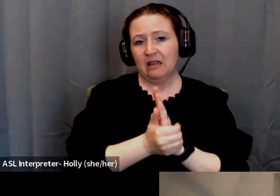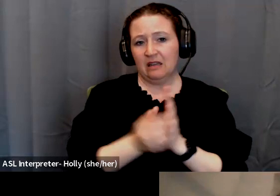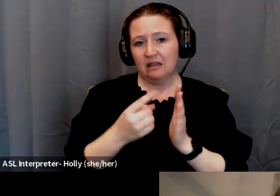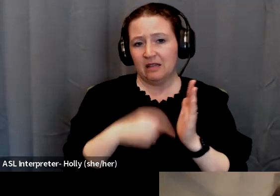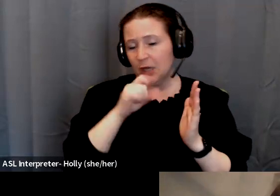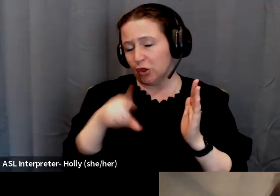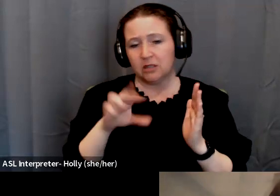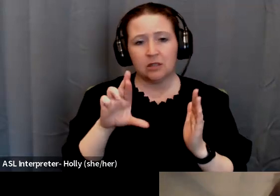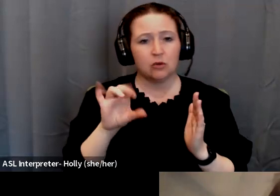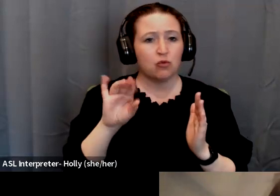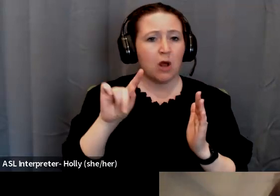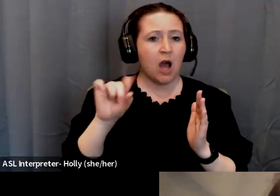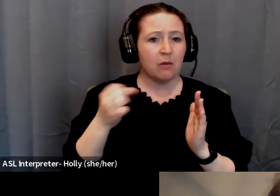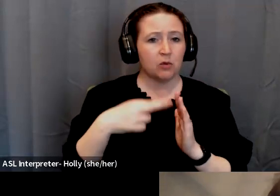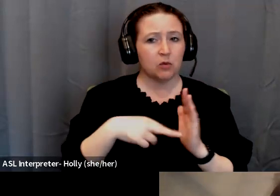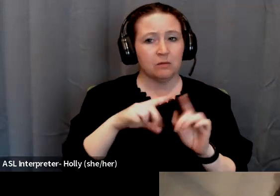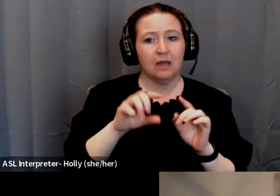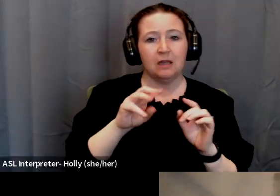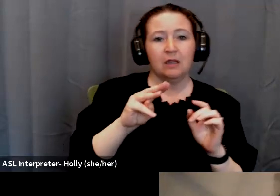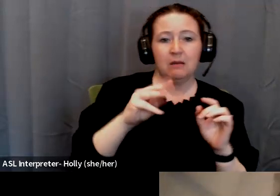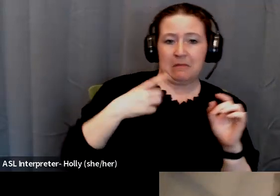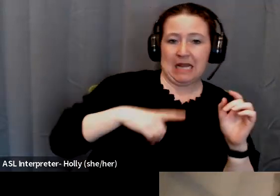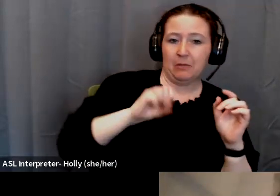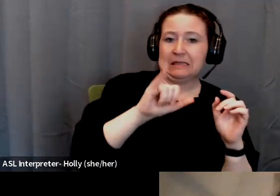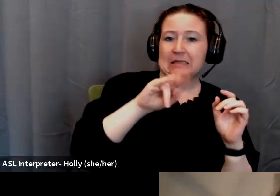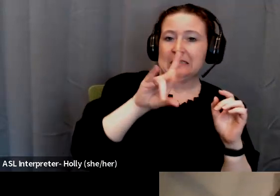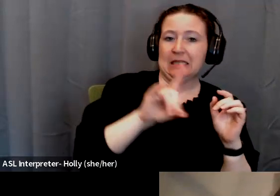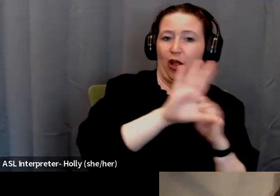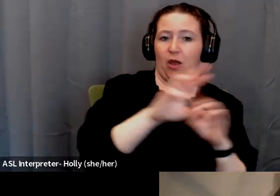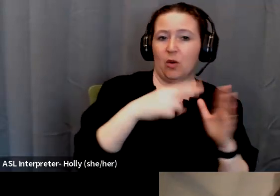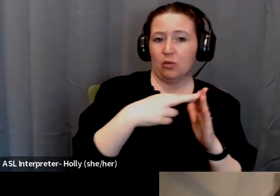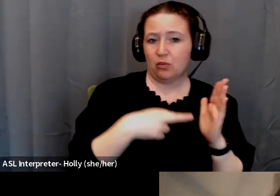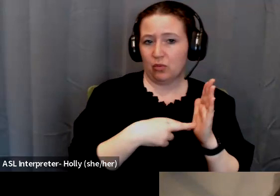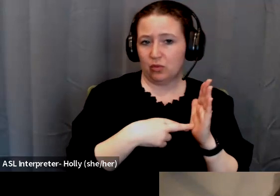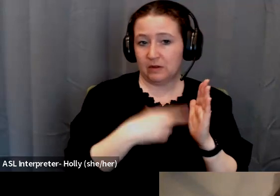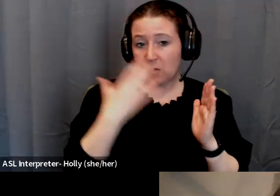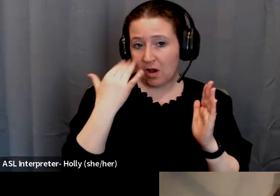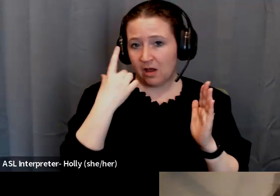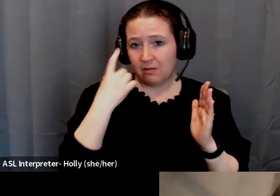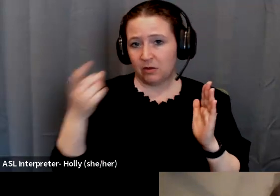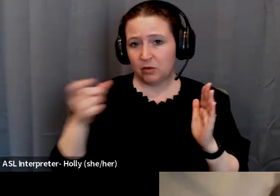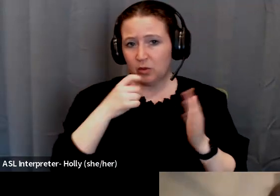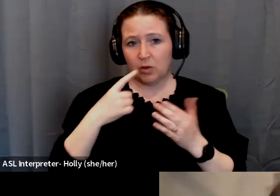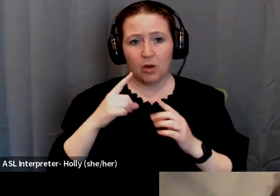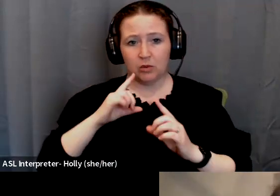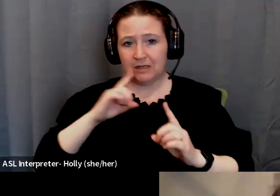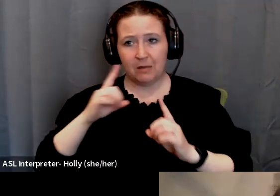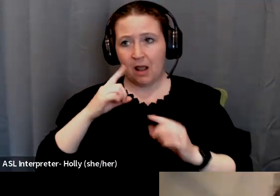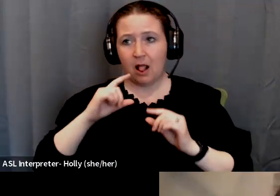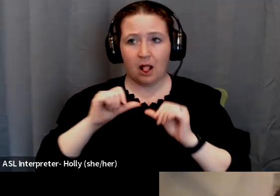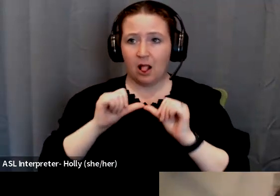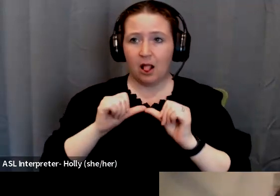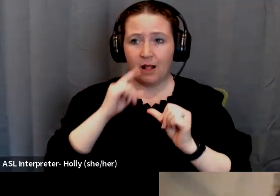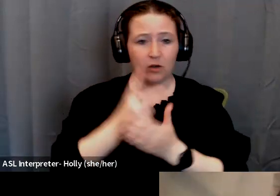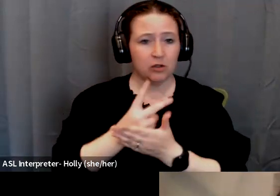rules. They're also just the Minneapolis Synod's rules. Why? Because you're not going to be debating these resolutions for 2 weeks. You're